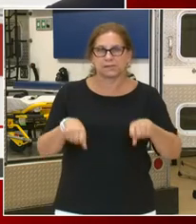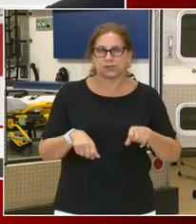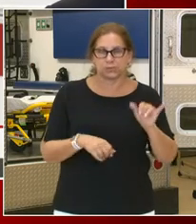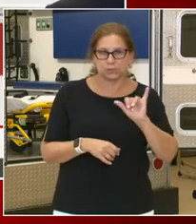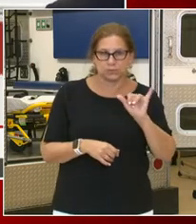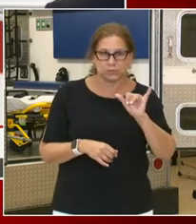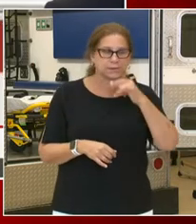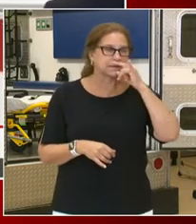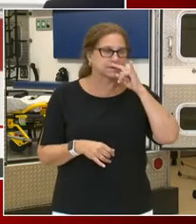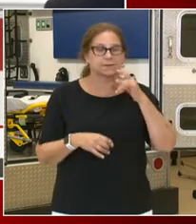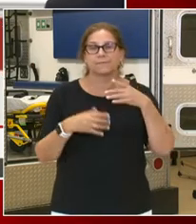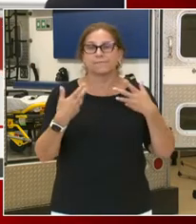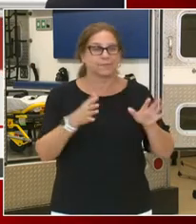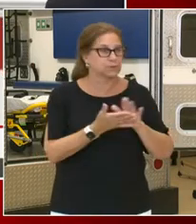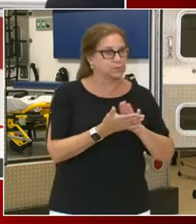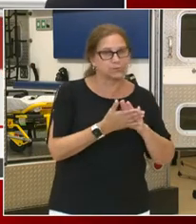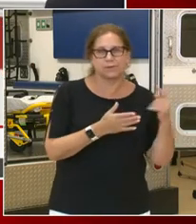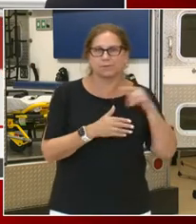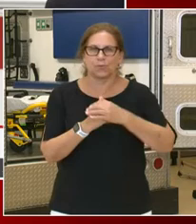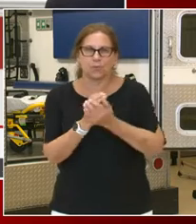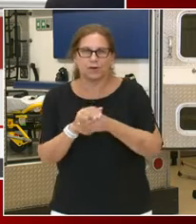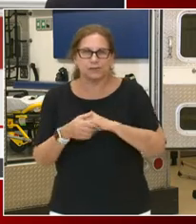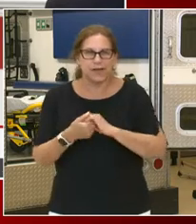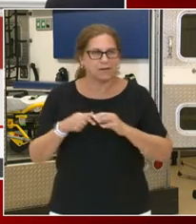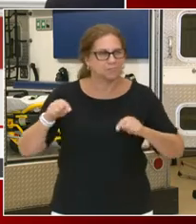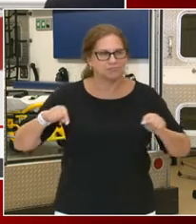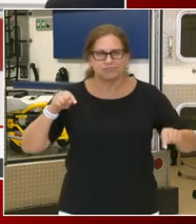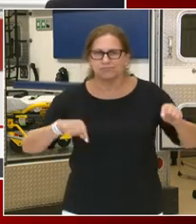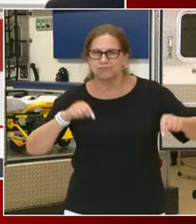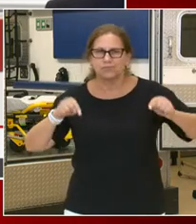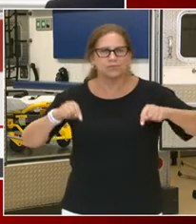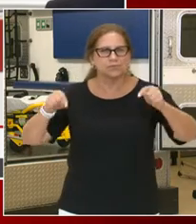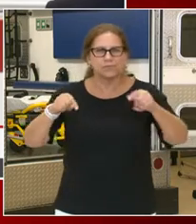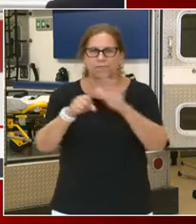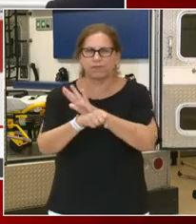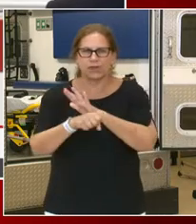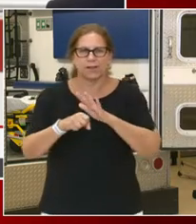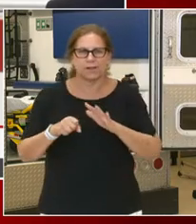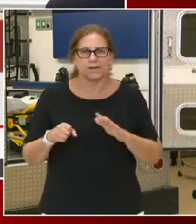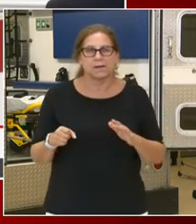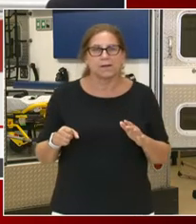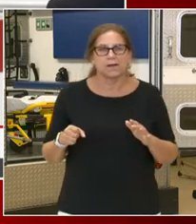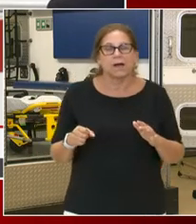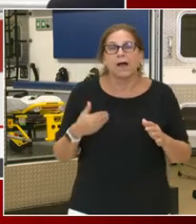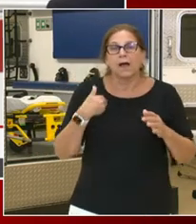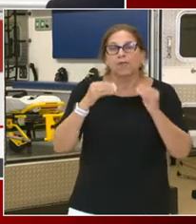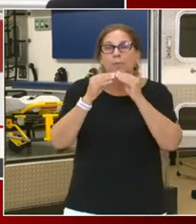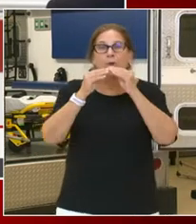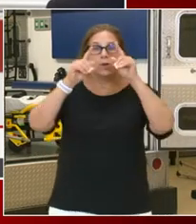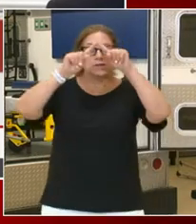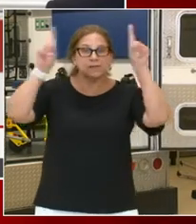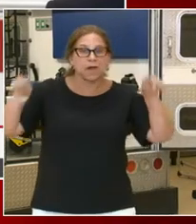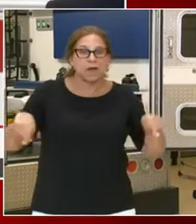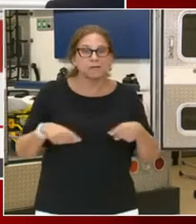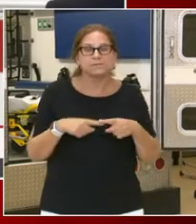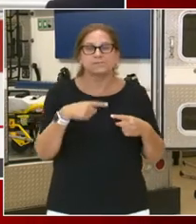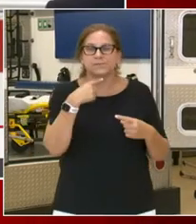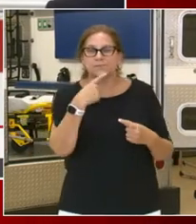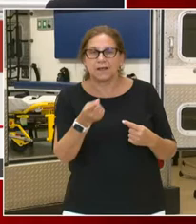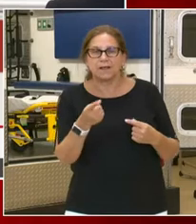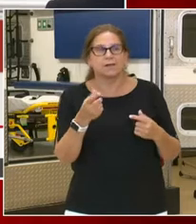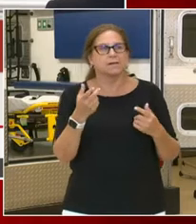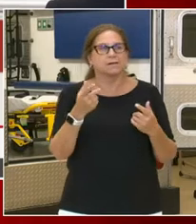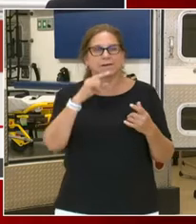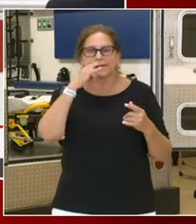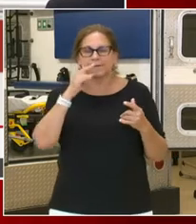established asymptomatic testing protocols for staff and students that we'll continue to evaluate. And then we've